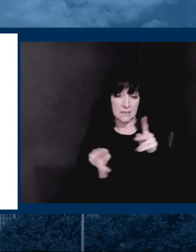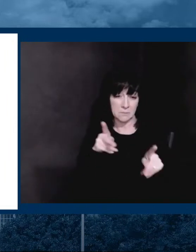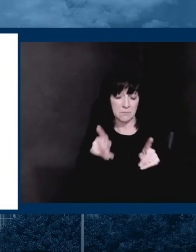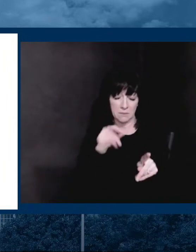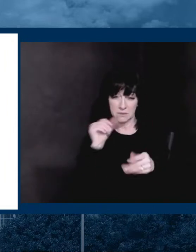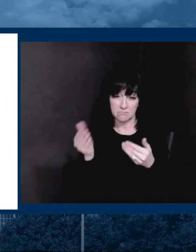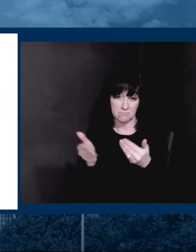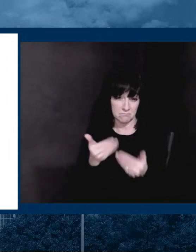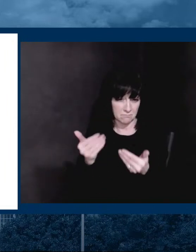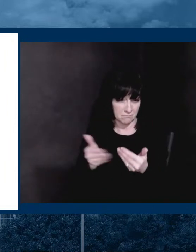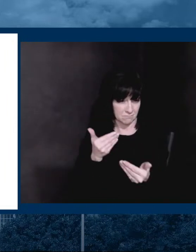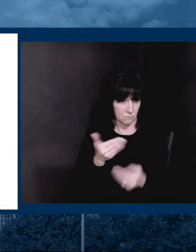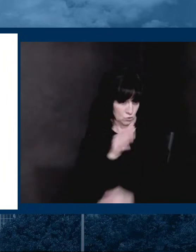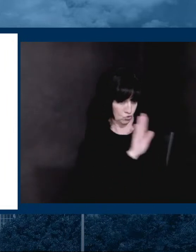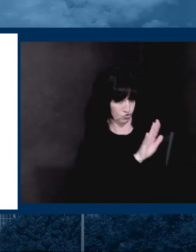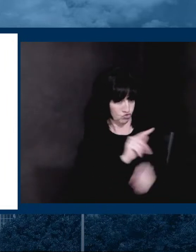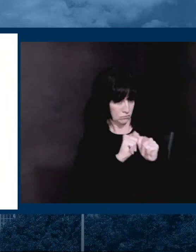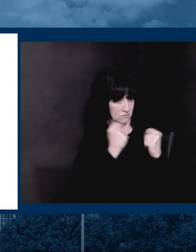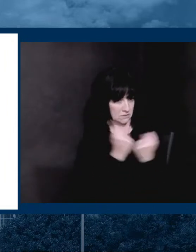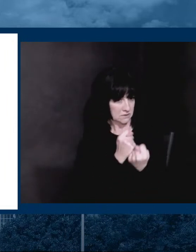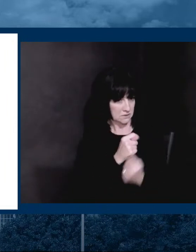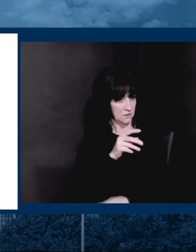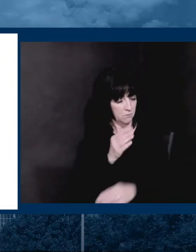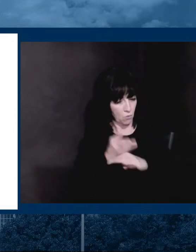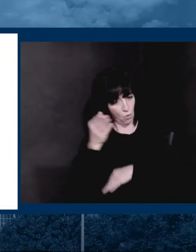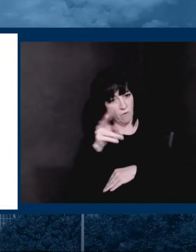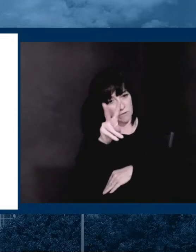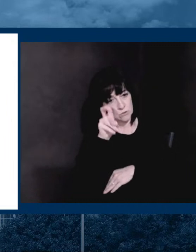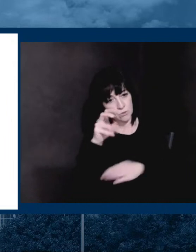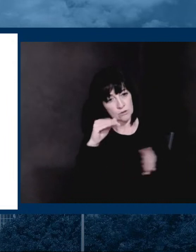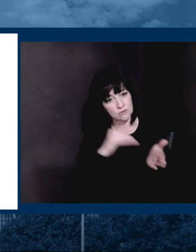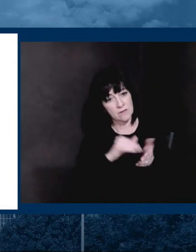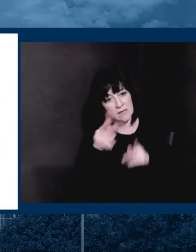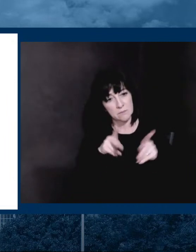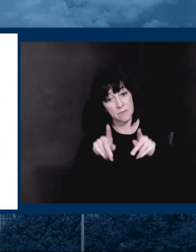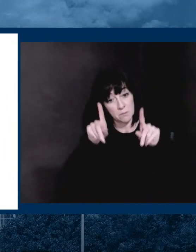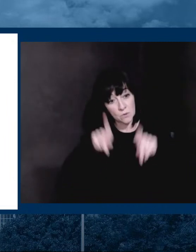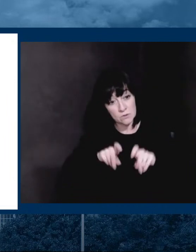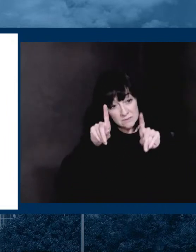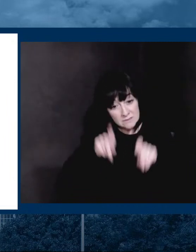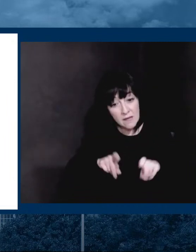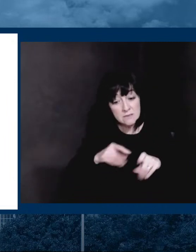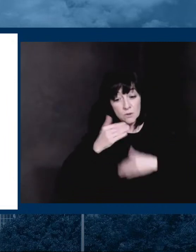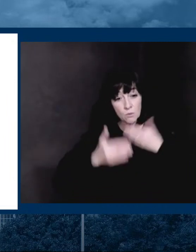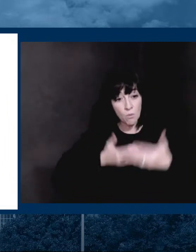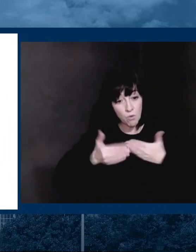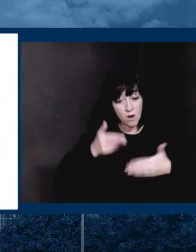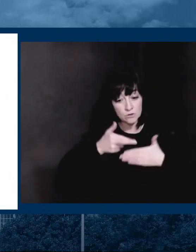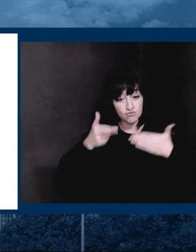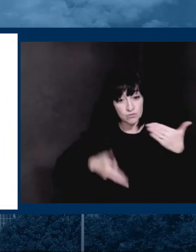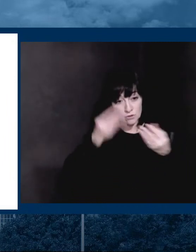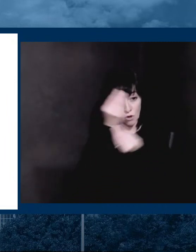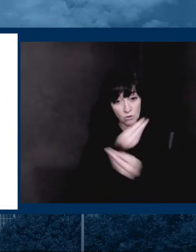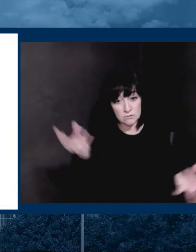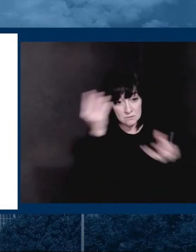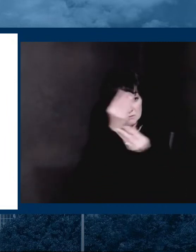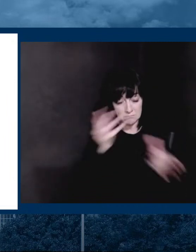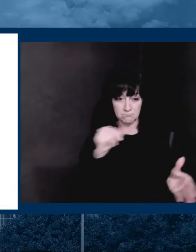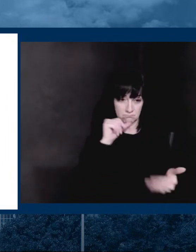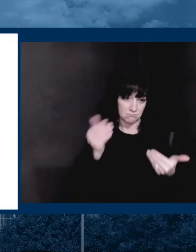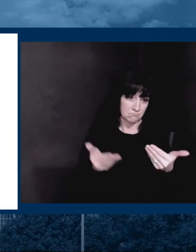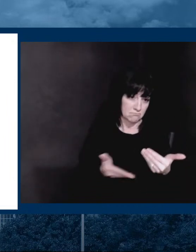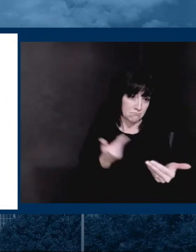folks a month. It's been critical in our efforts to know where the spread is occurring, how widespread in